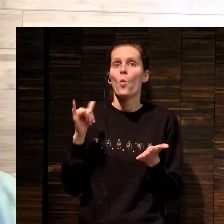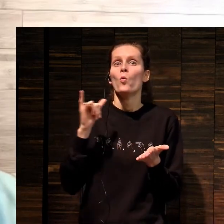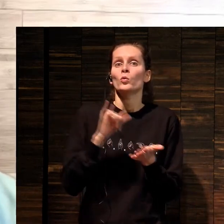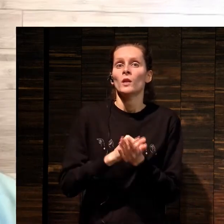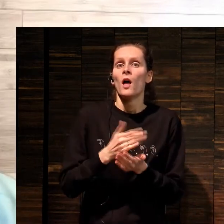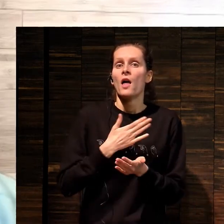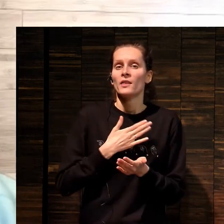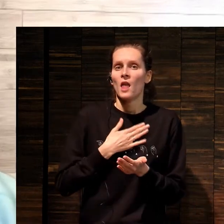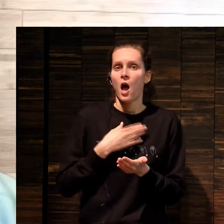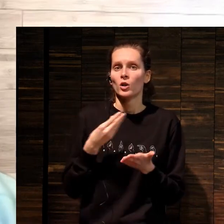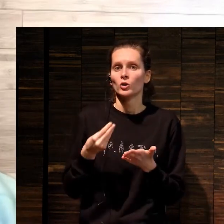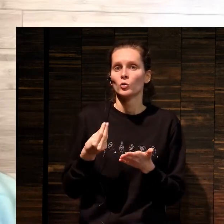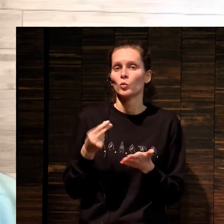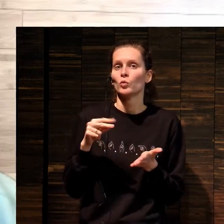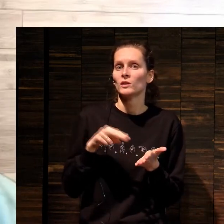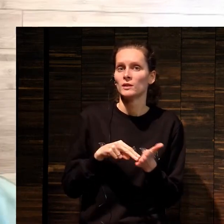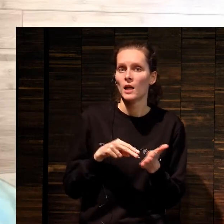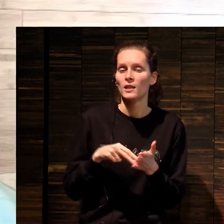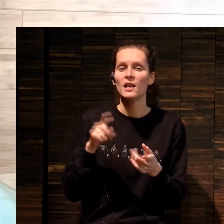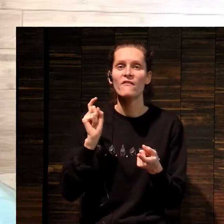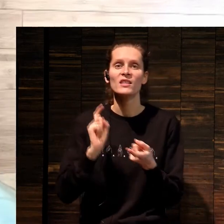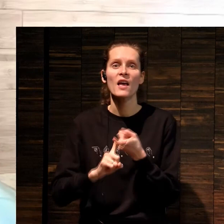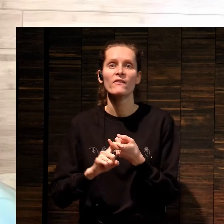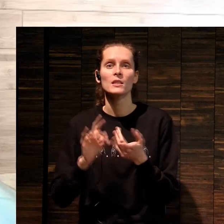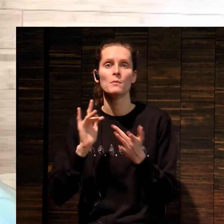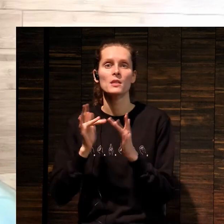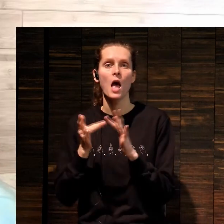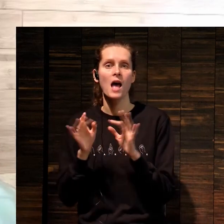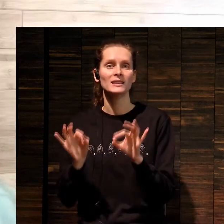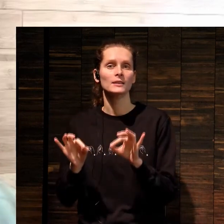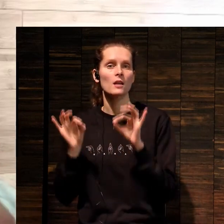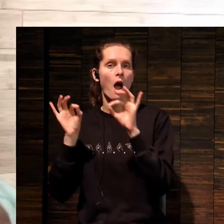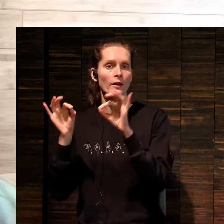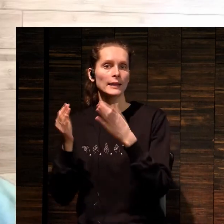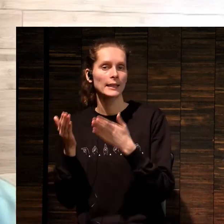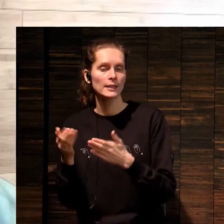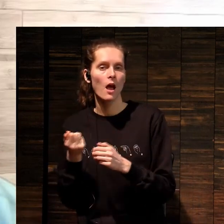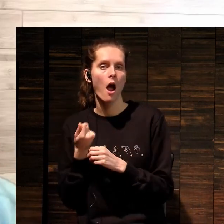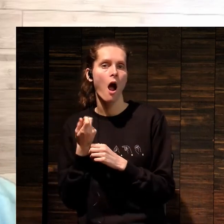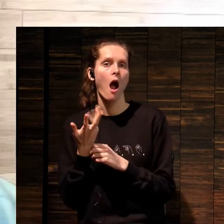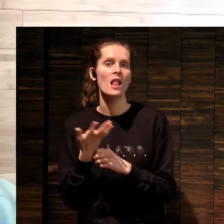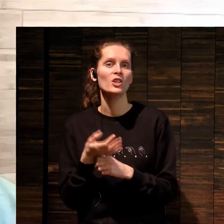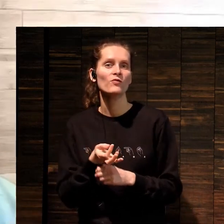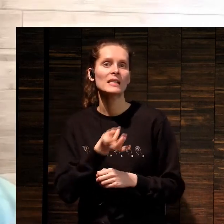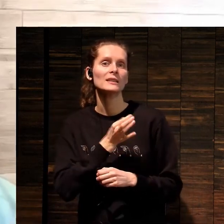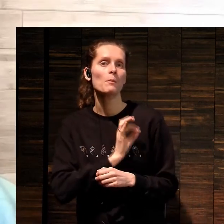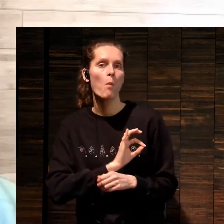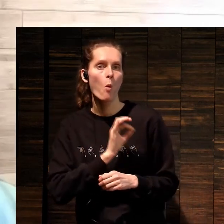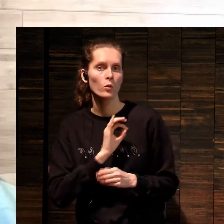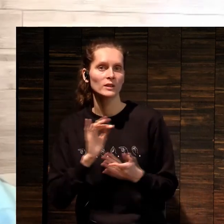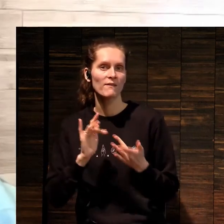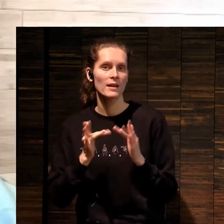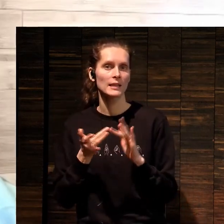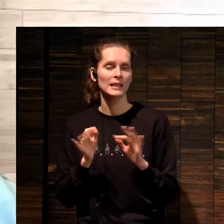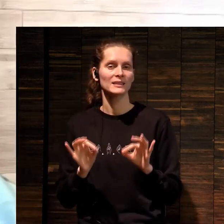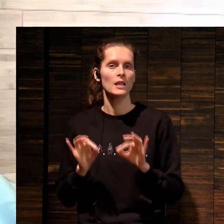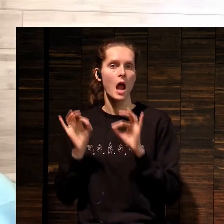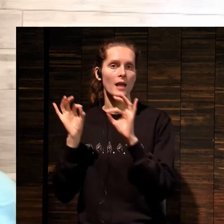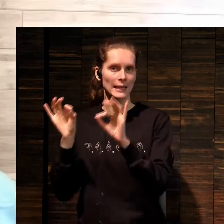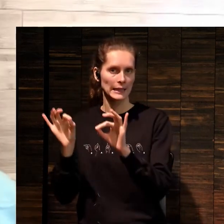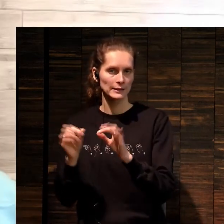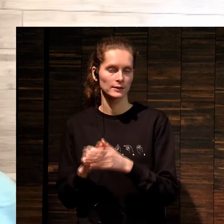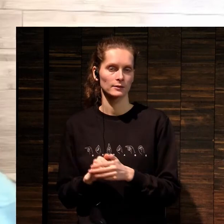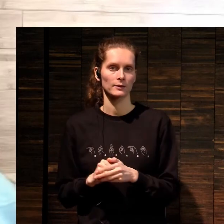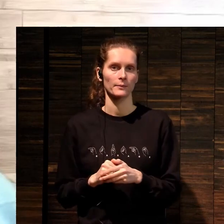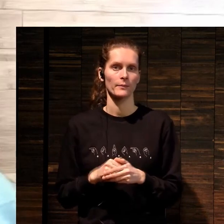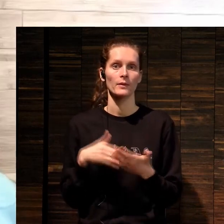under 100,000 monthly page views, you're in the small business package, and that would be $490 for the year. And then it scales